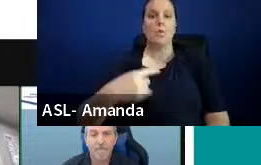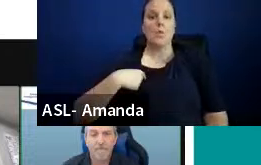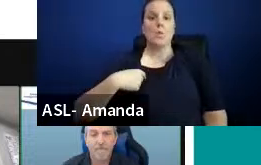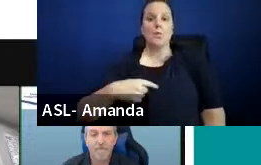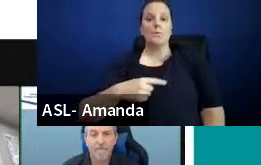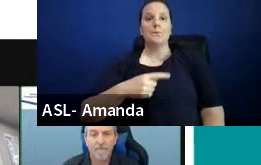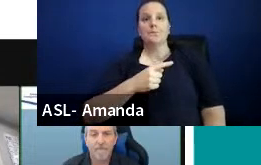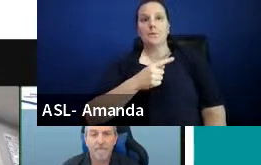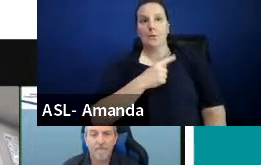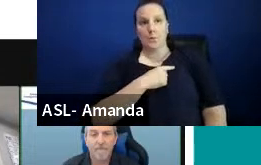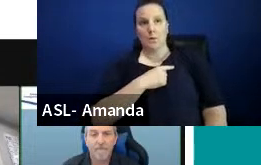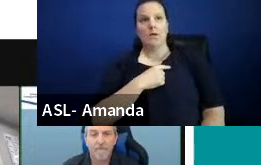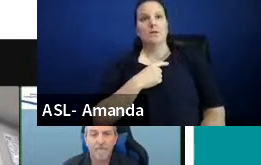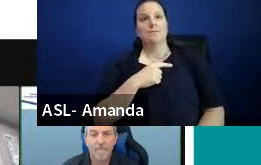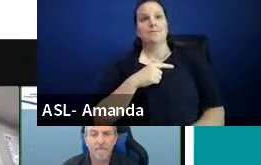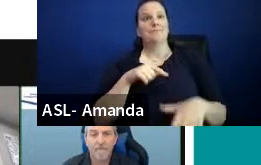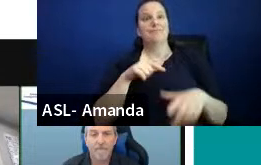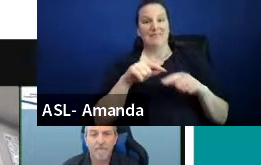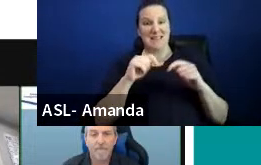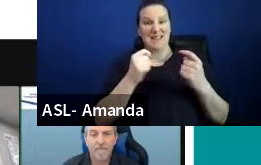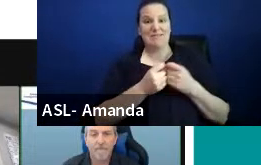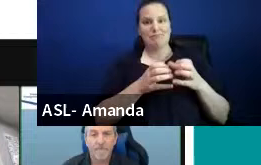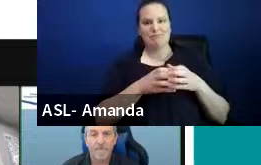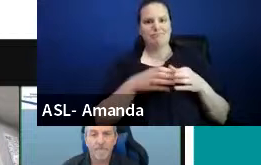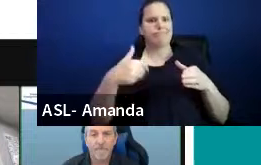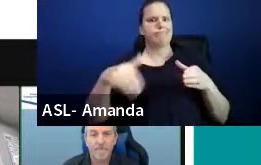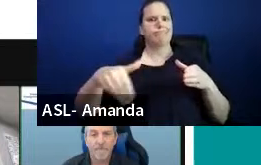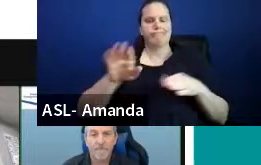The team continues to be very busy,